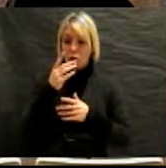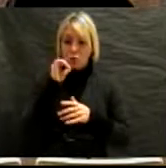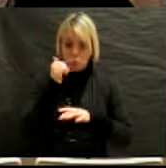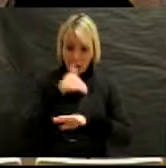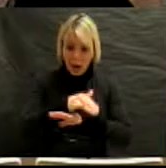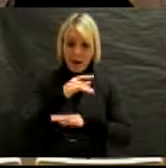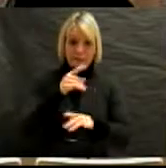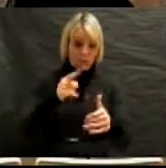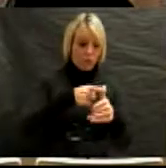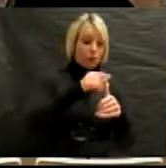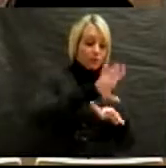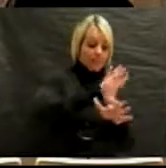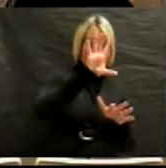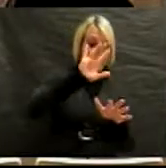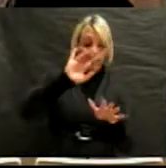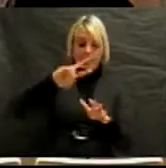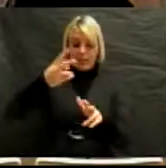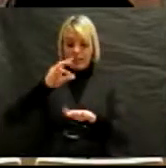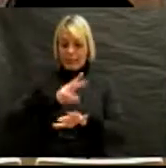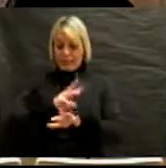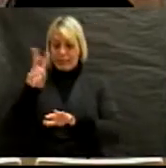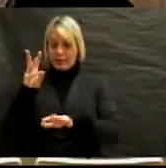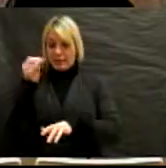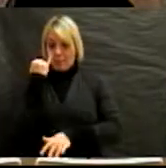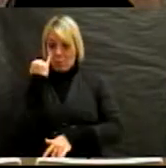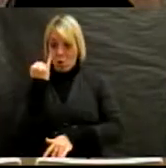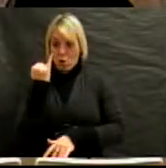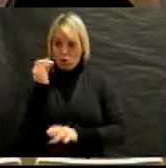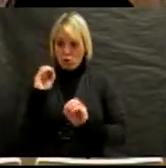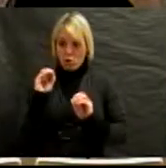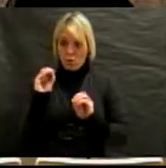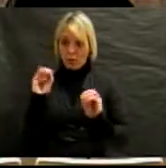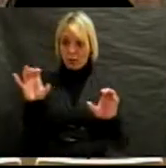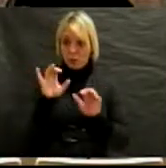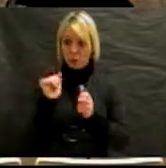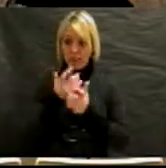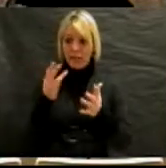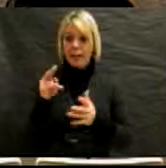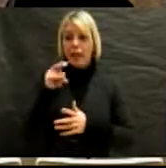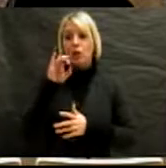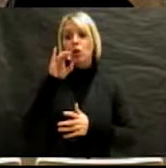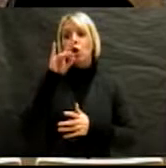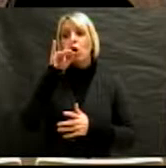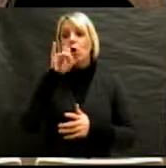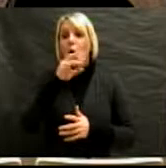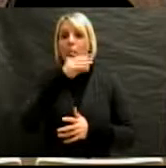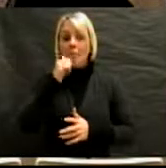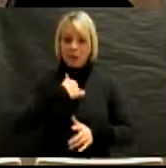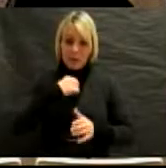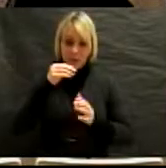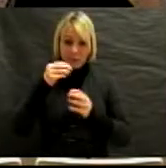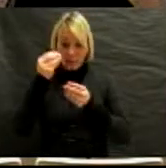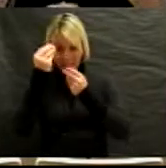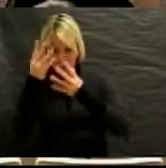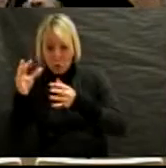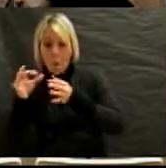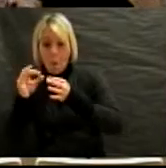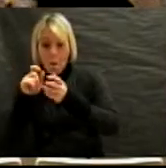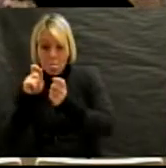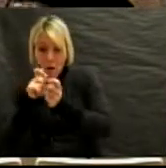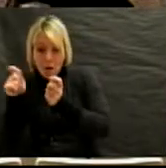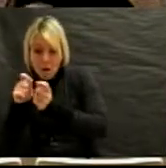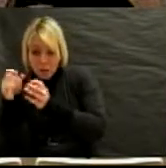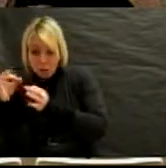and I can kind of fill you in on the details of it, but Be really We'd like nice to to have have, I think, 2 board members there to yeah, represent 2 that. usually is I best. can't make the 5, I could